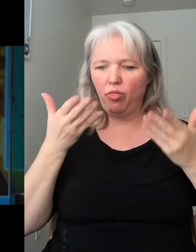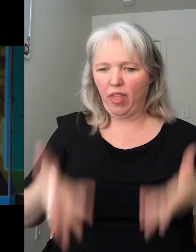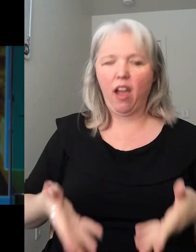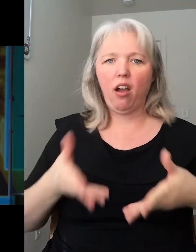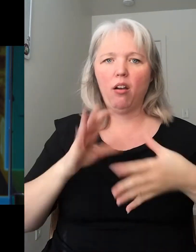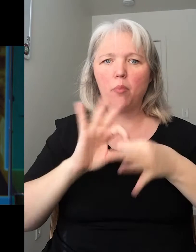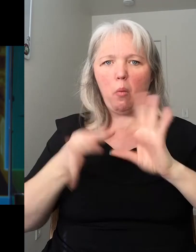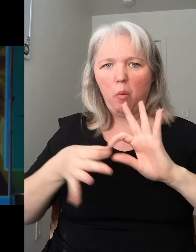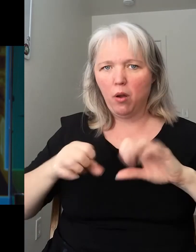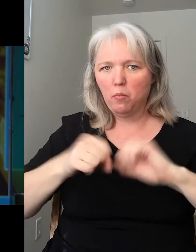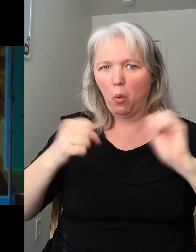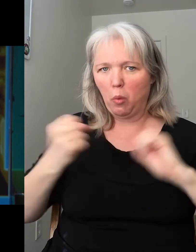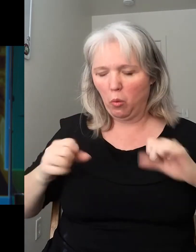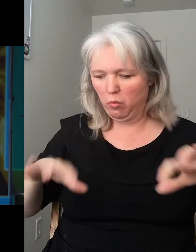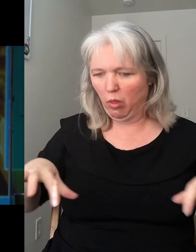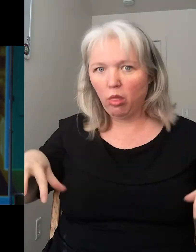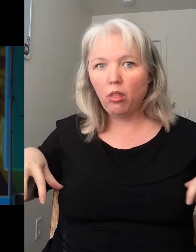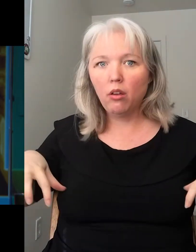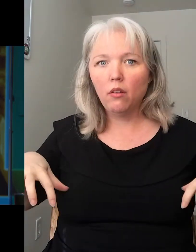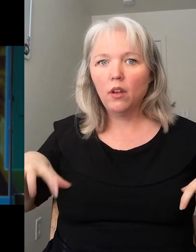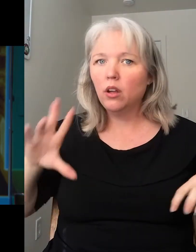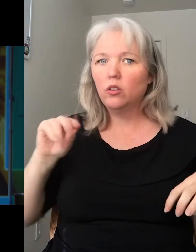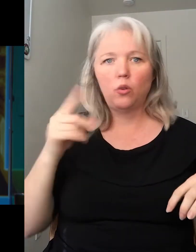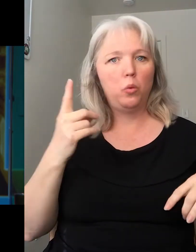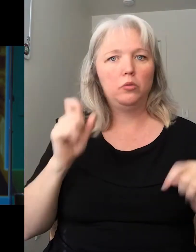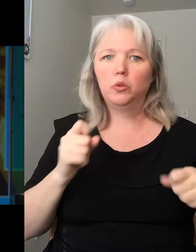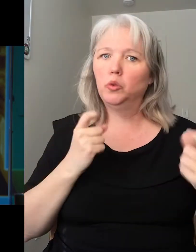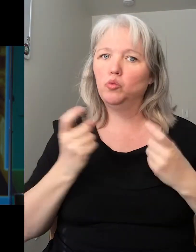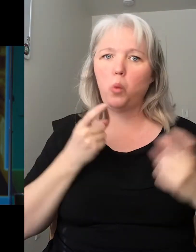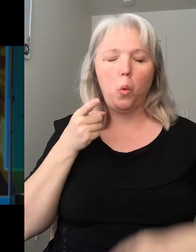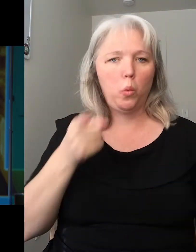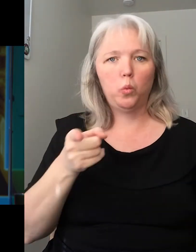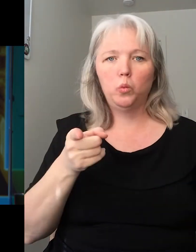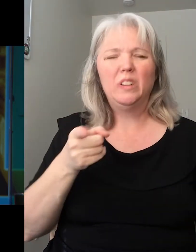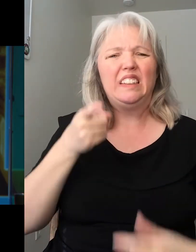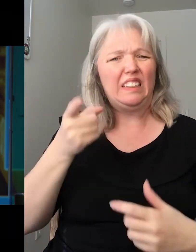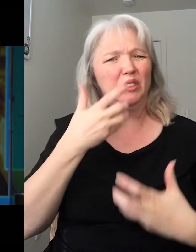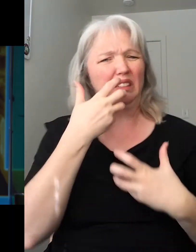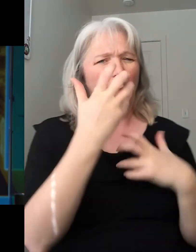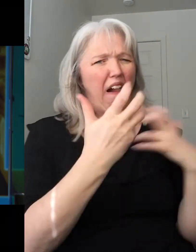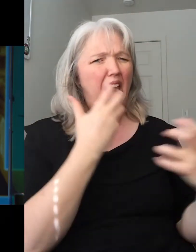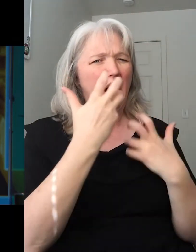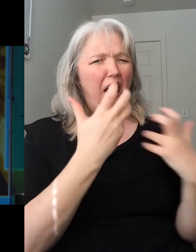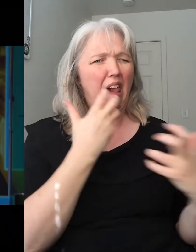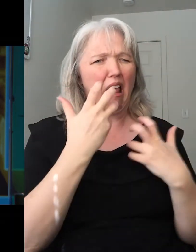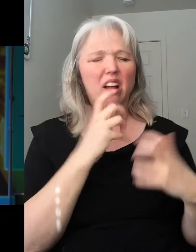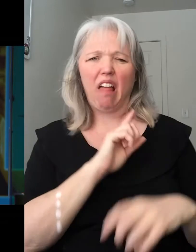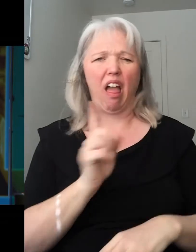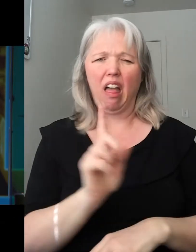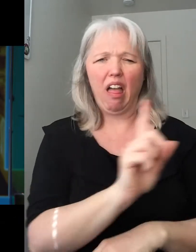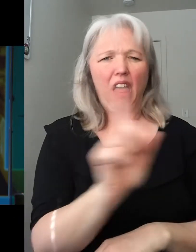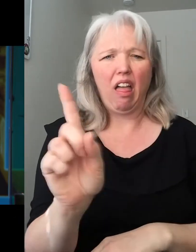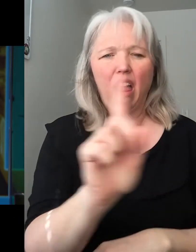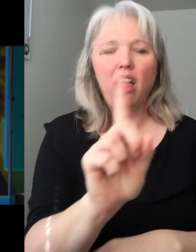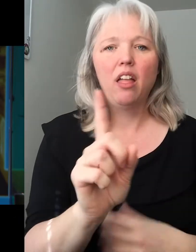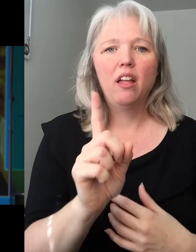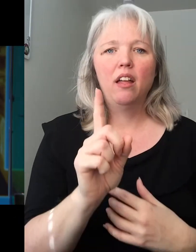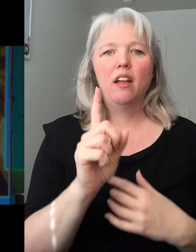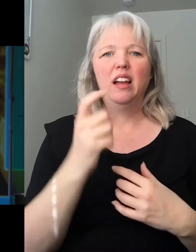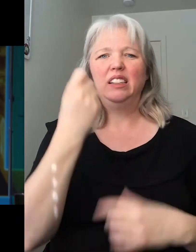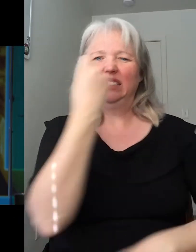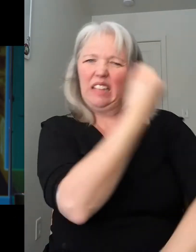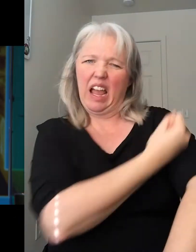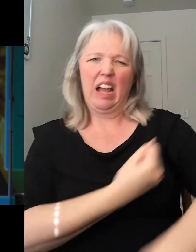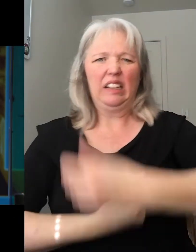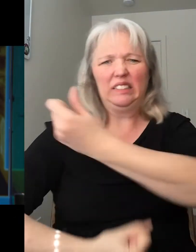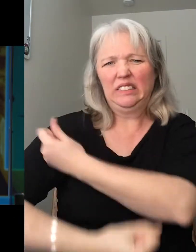around him in broken pieces. And nobody could control him. And he was screaming as he ran through the tombs. And